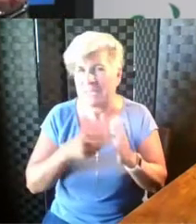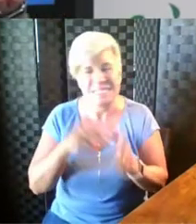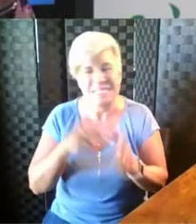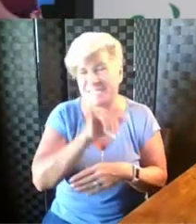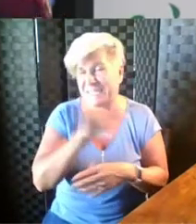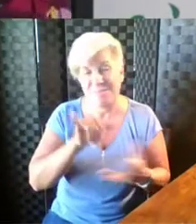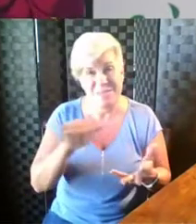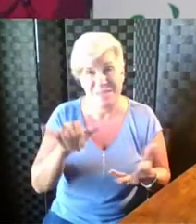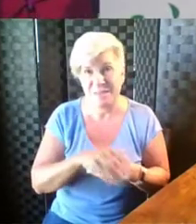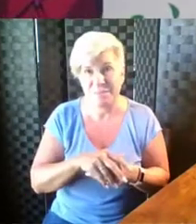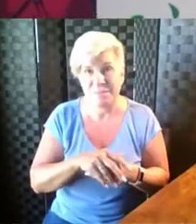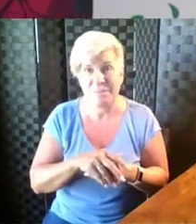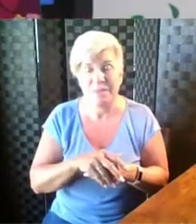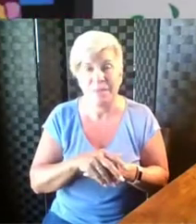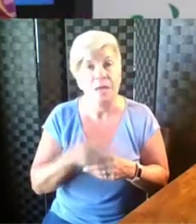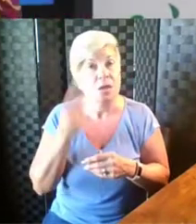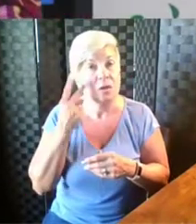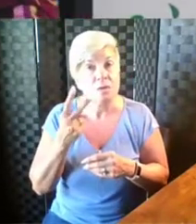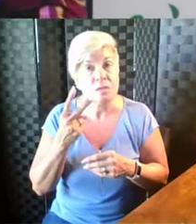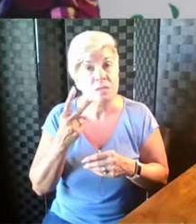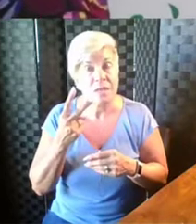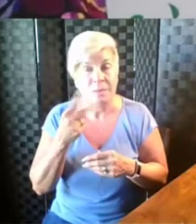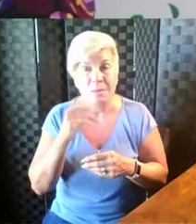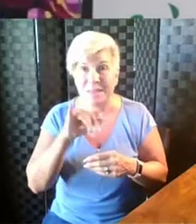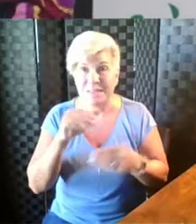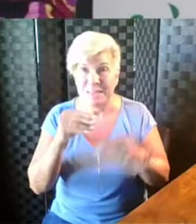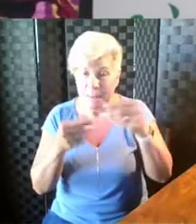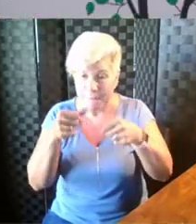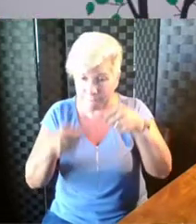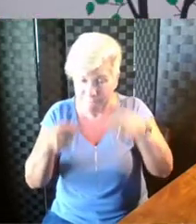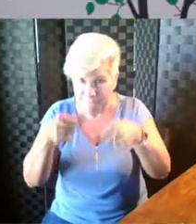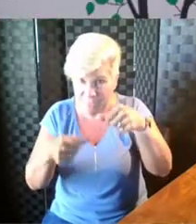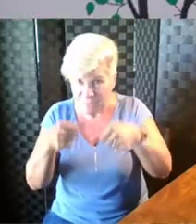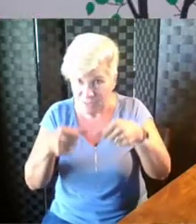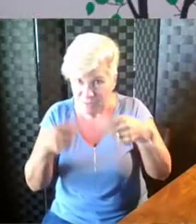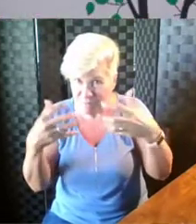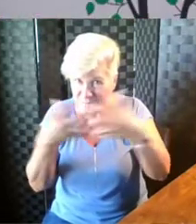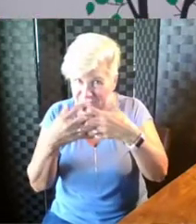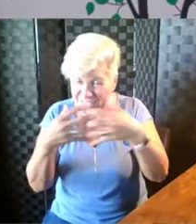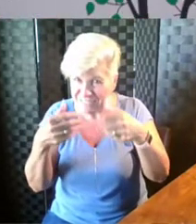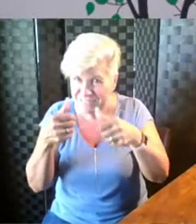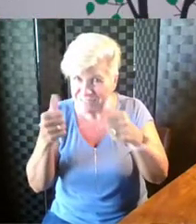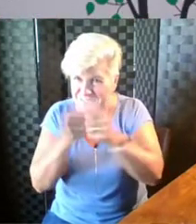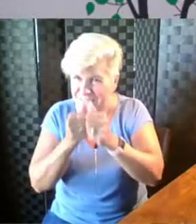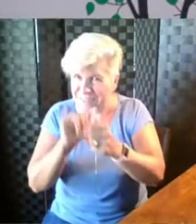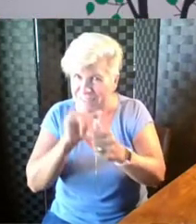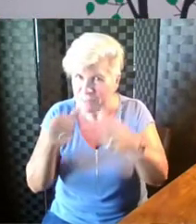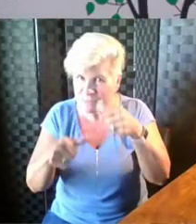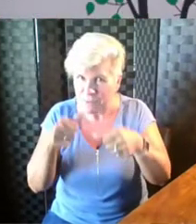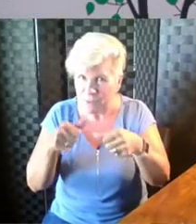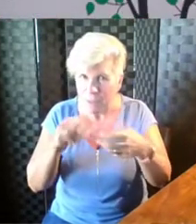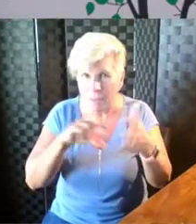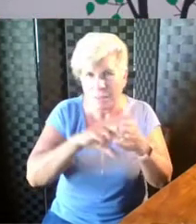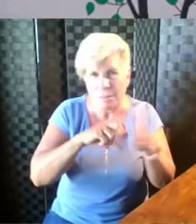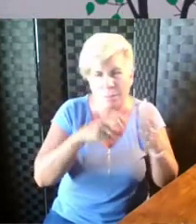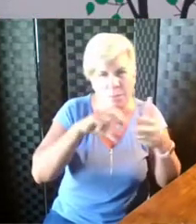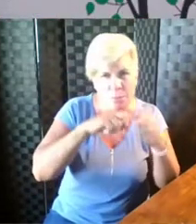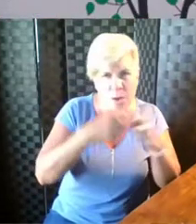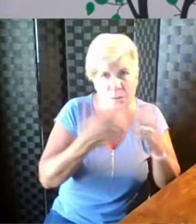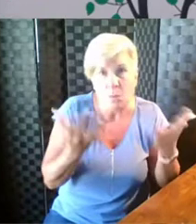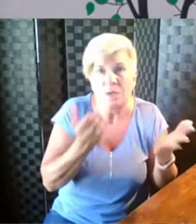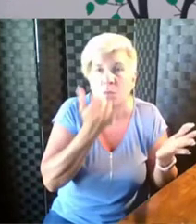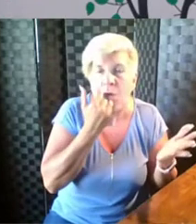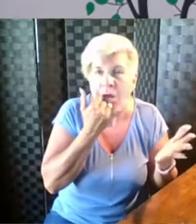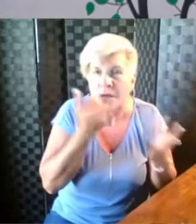the same thing. And as you can see with my graphic here, they fit together like a puzzle piece. The problem is what's